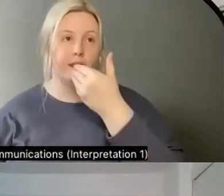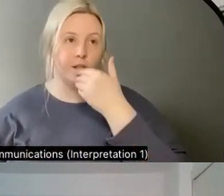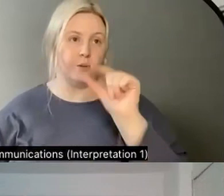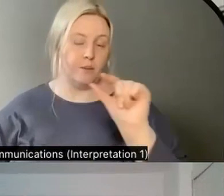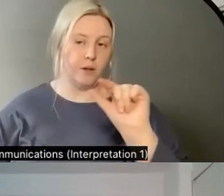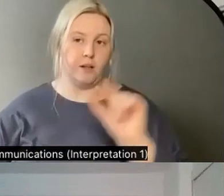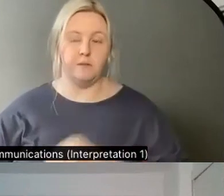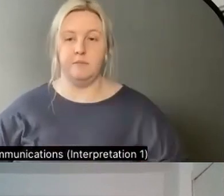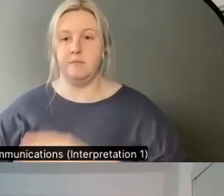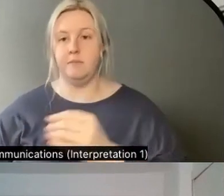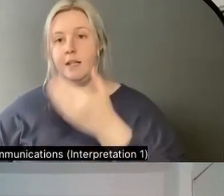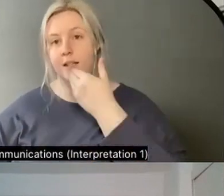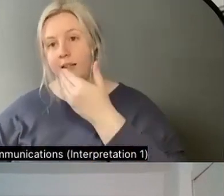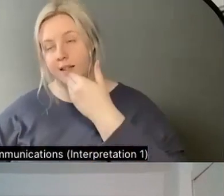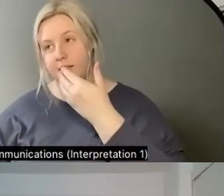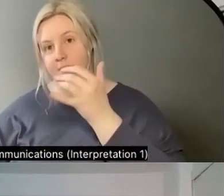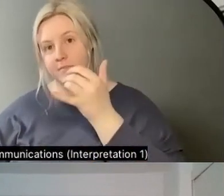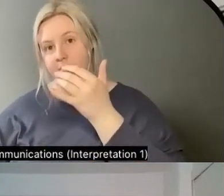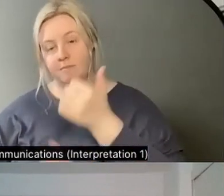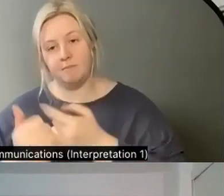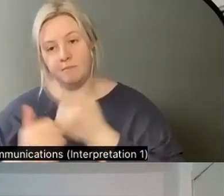And also thank you to you.